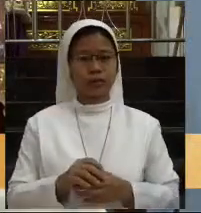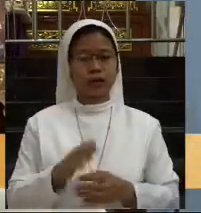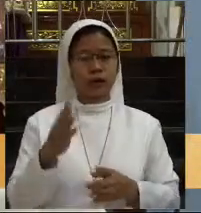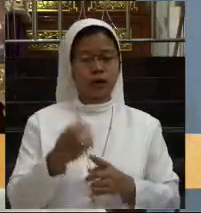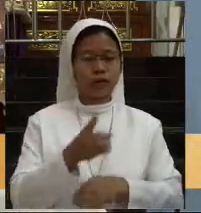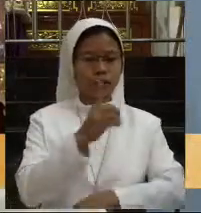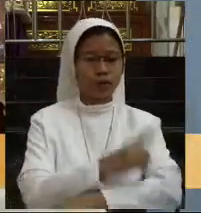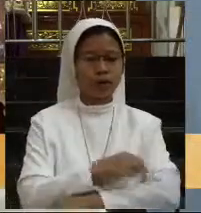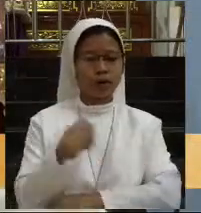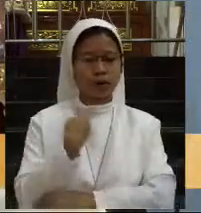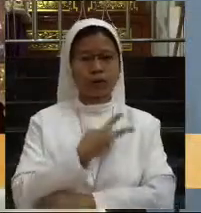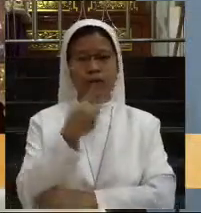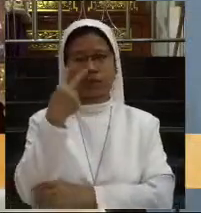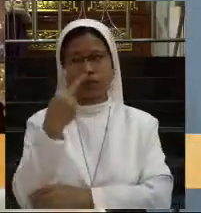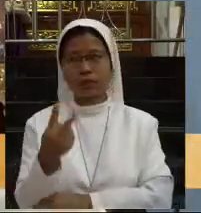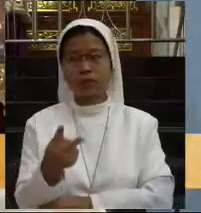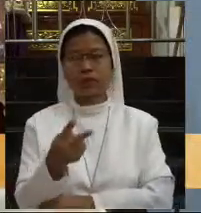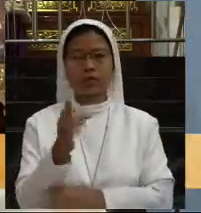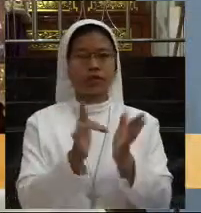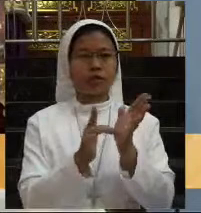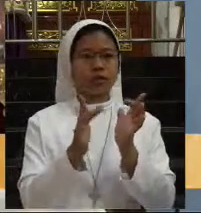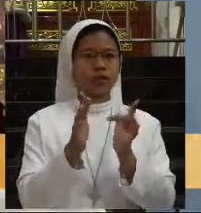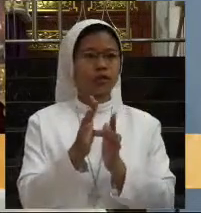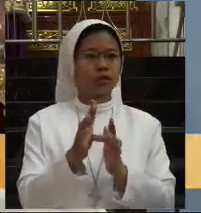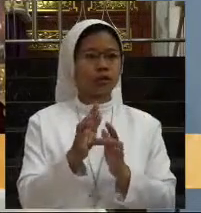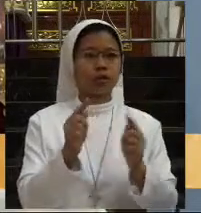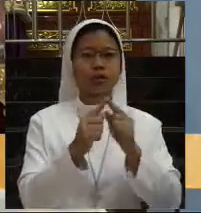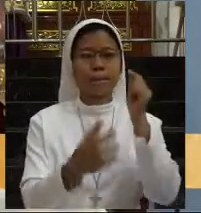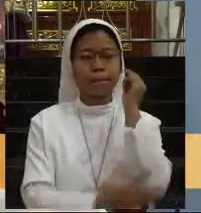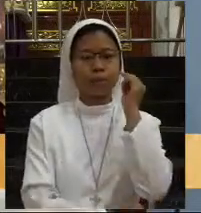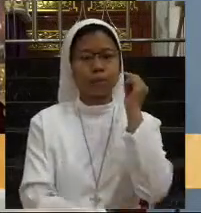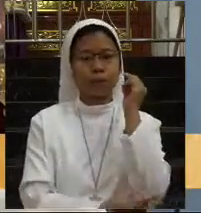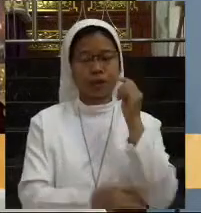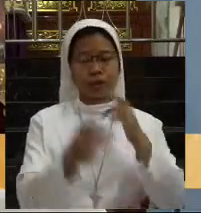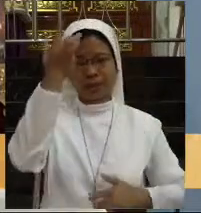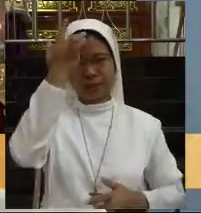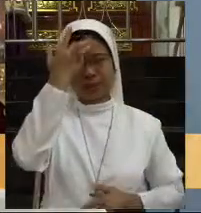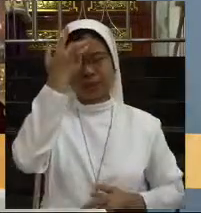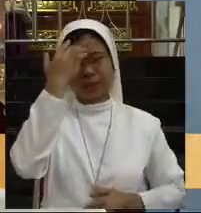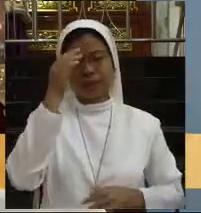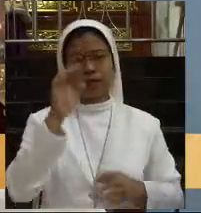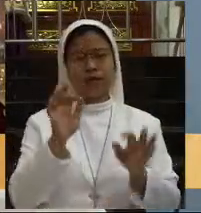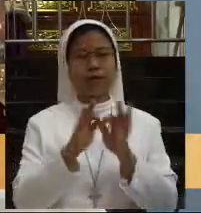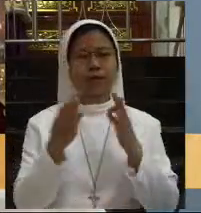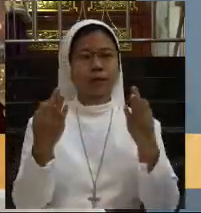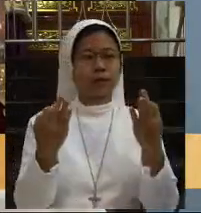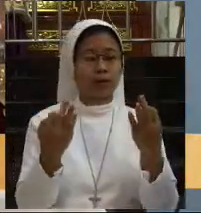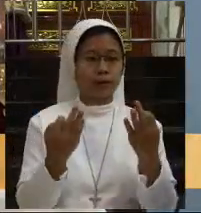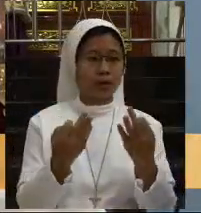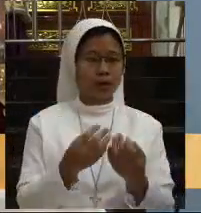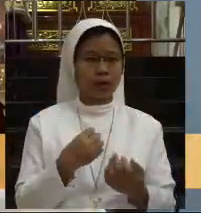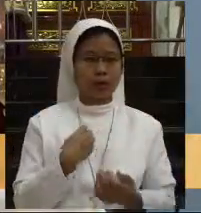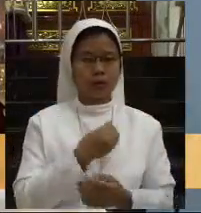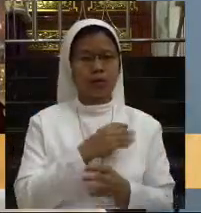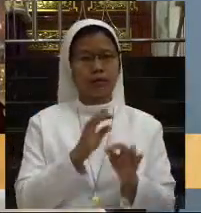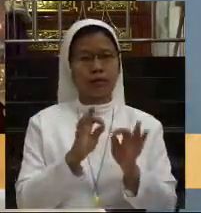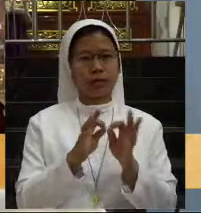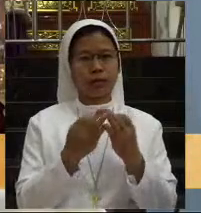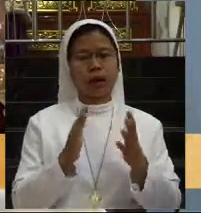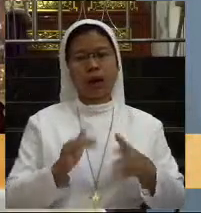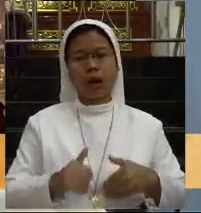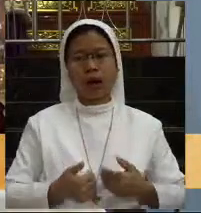see Jesus around among the poor, among the sick, among our families. But how do we